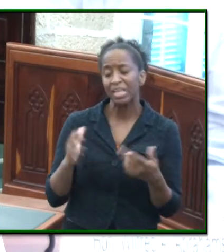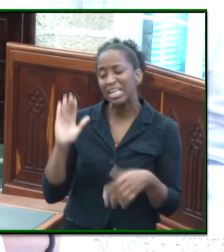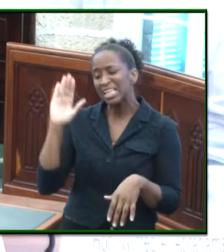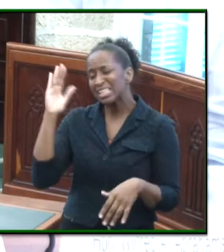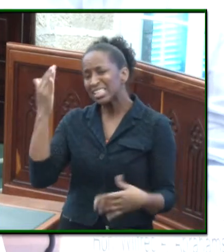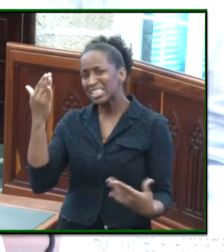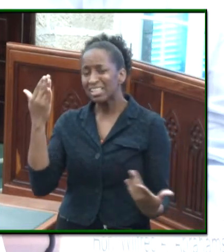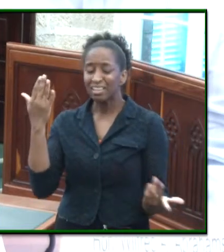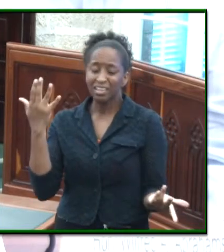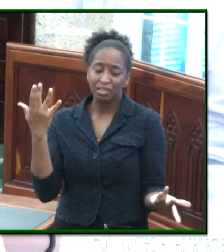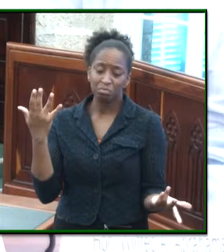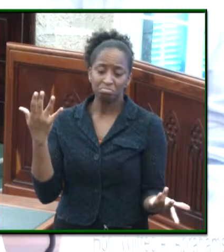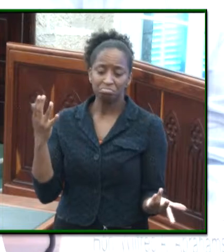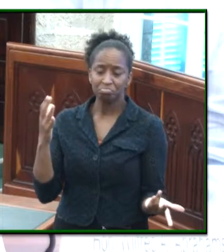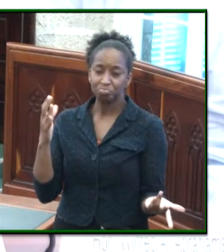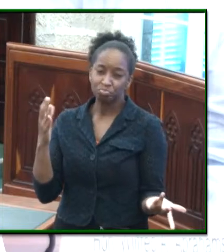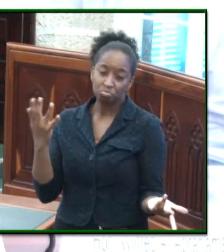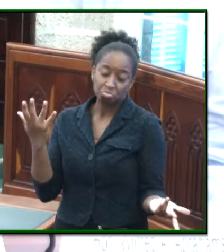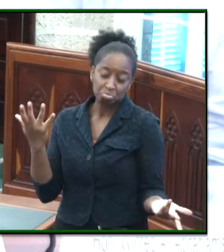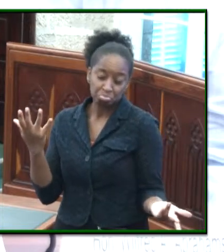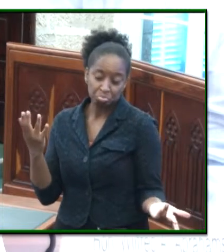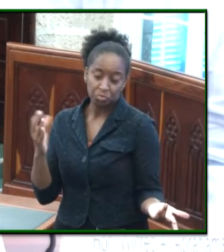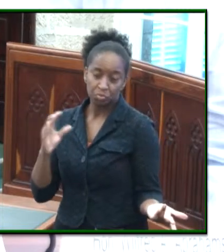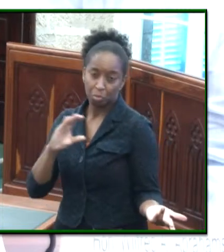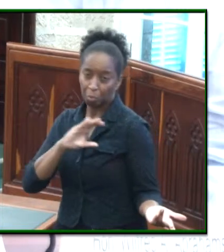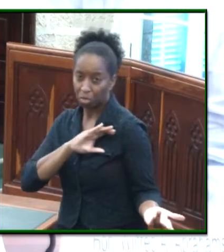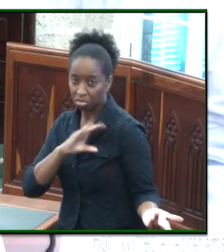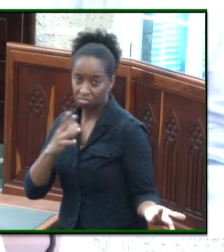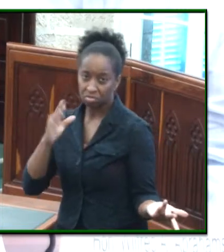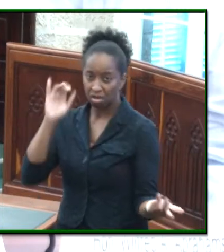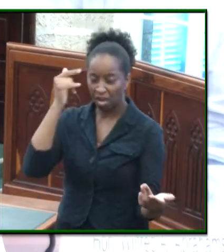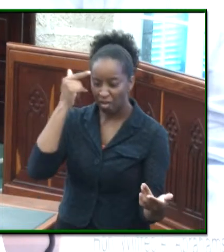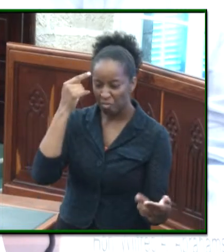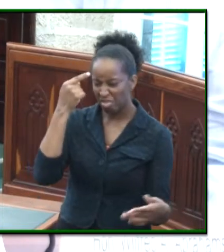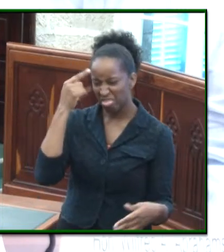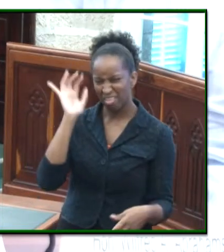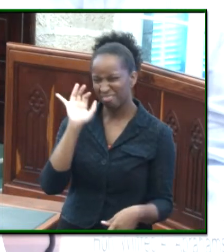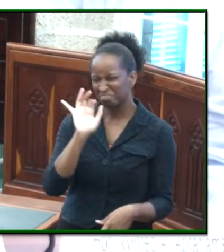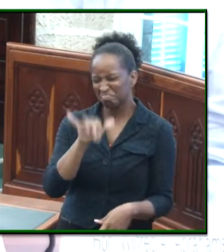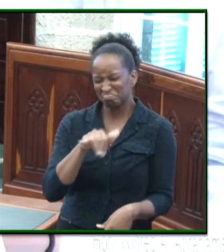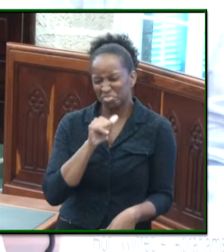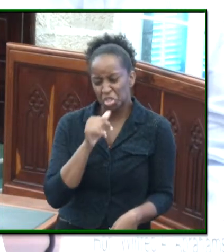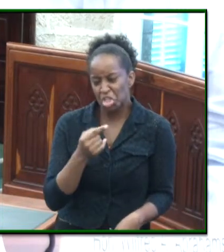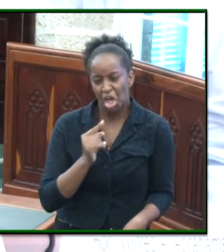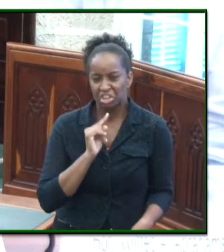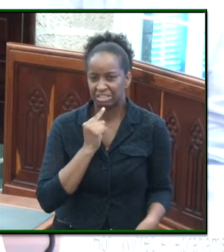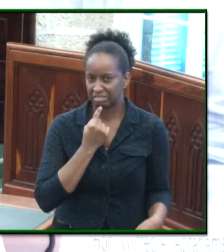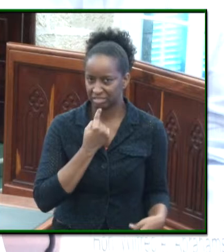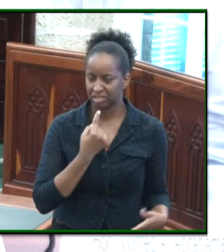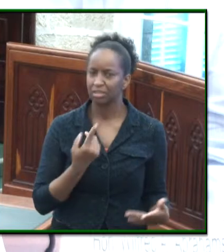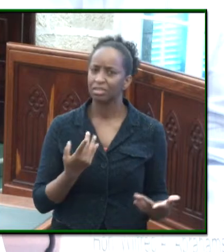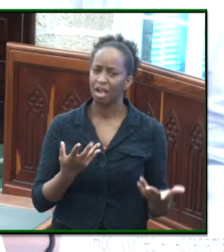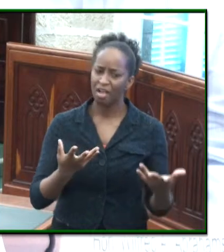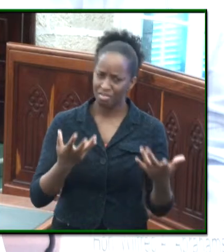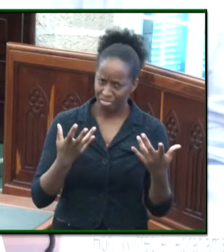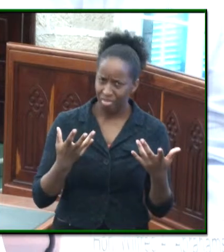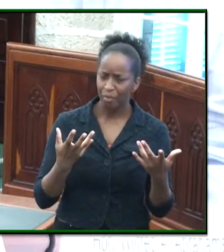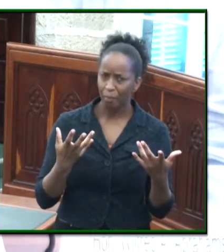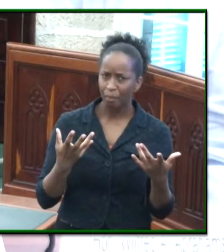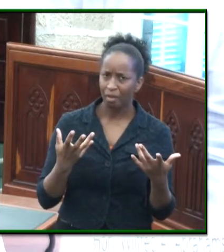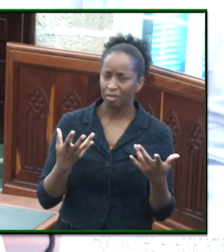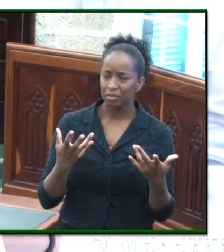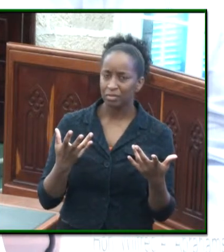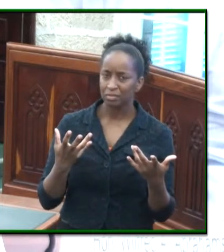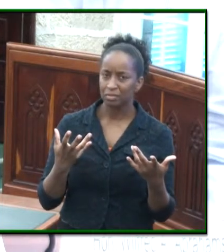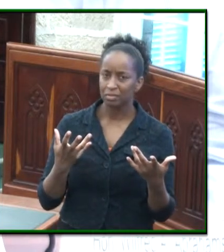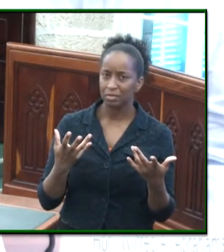on Wanted Mondays for other crimes. And they have asked me to